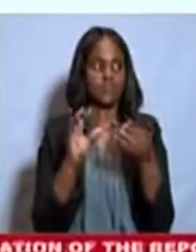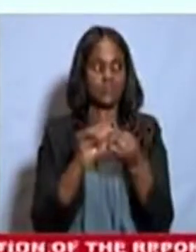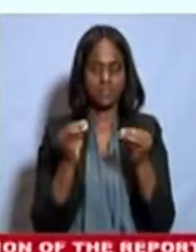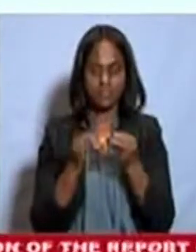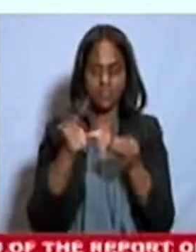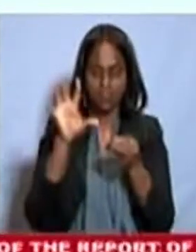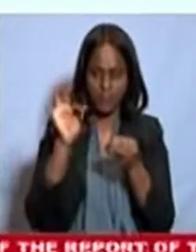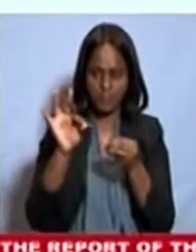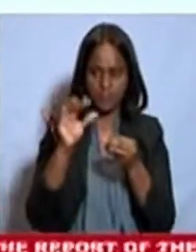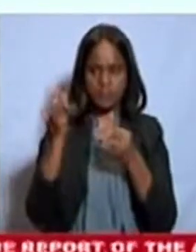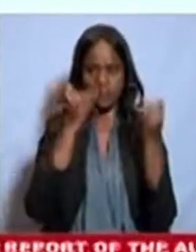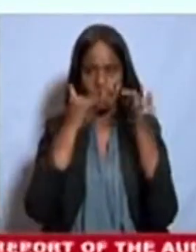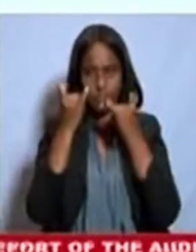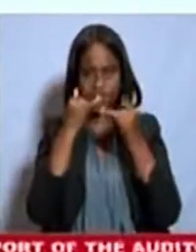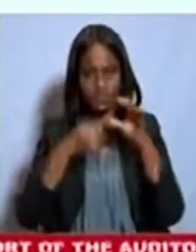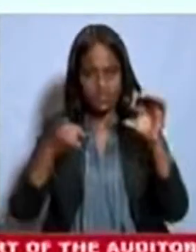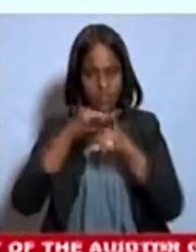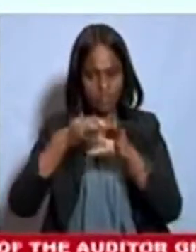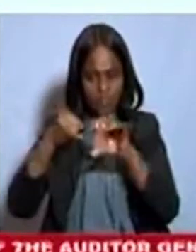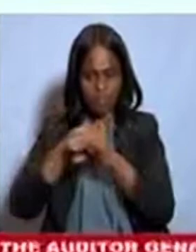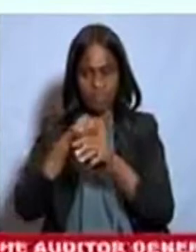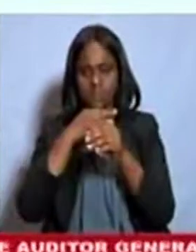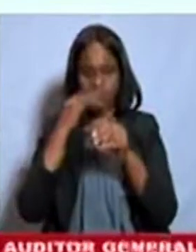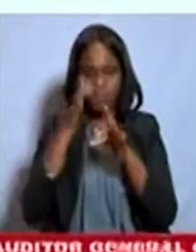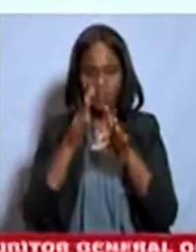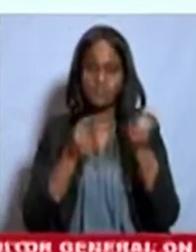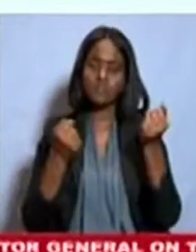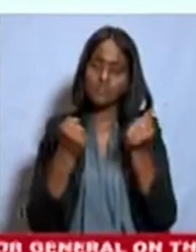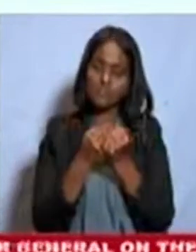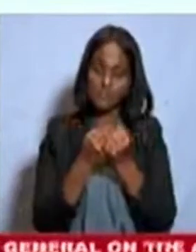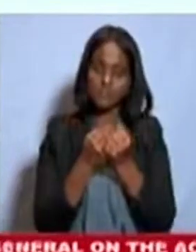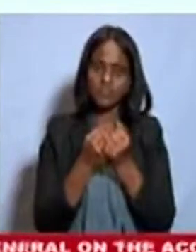9. Irregular inclusion of Farmer Input Support Program,